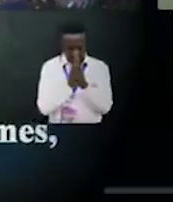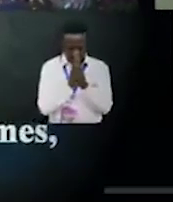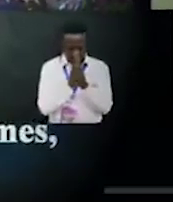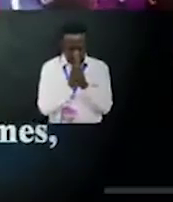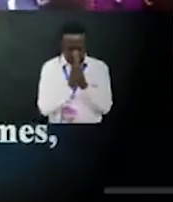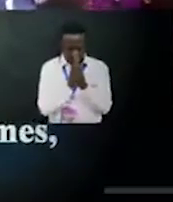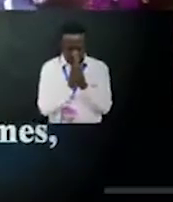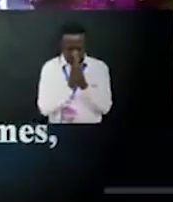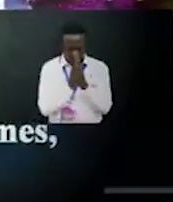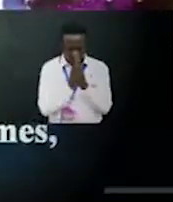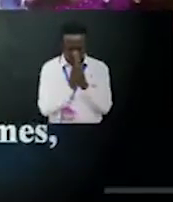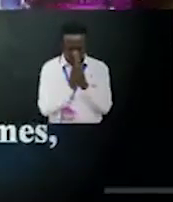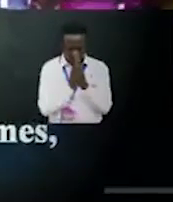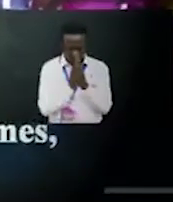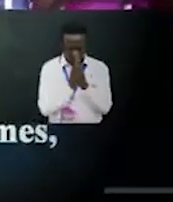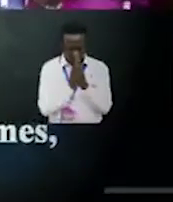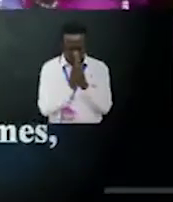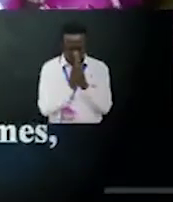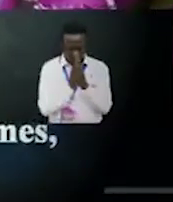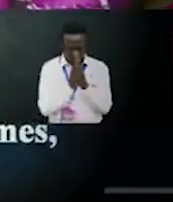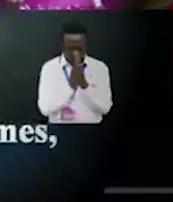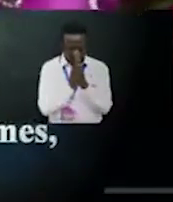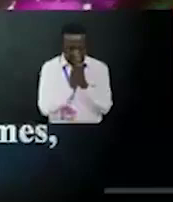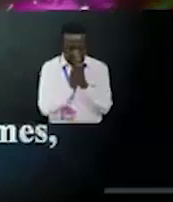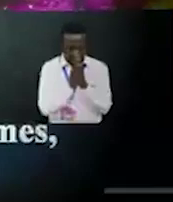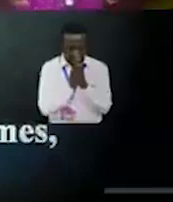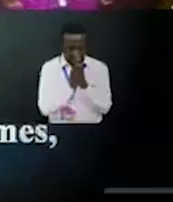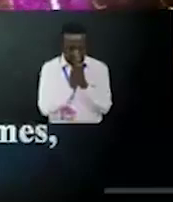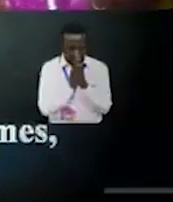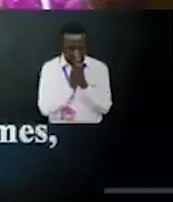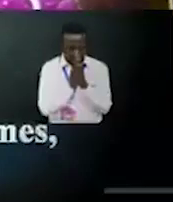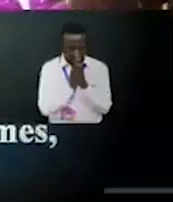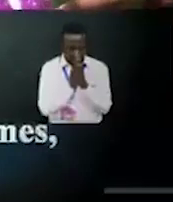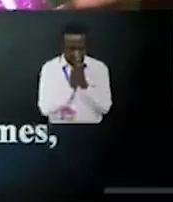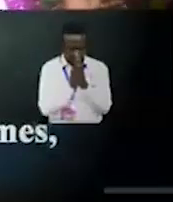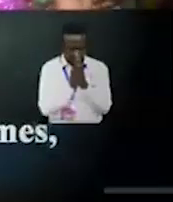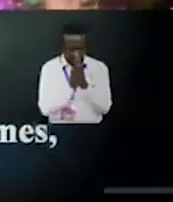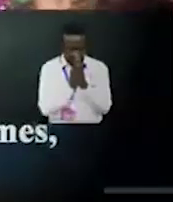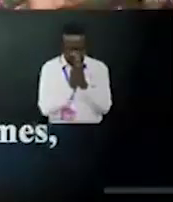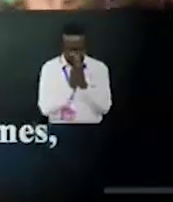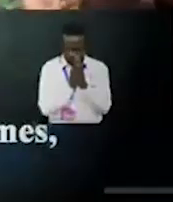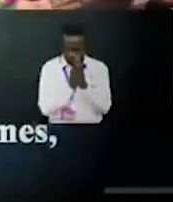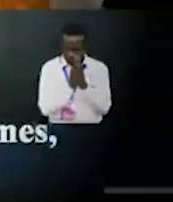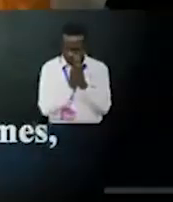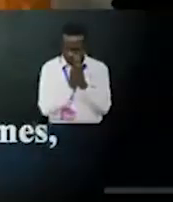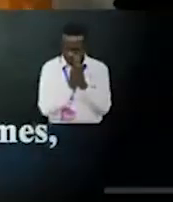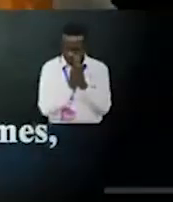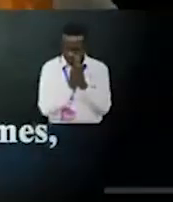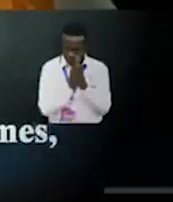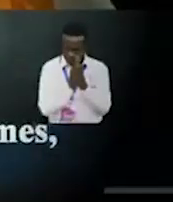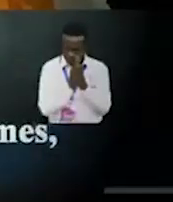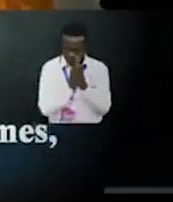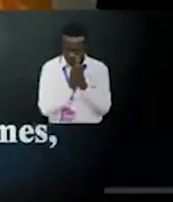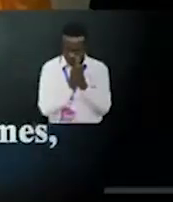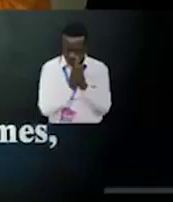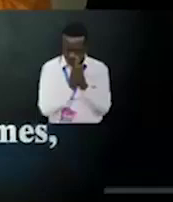de Lemasaya, Hosporabos in Kate, Imama Maria Torabosian Naraba, Ilema